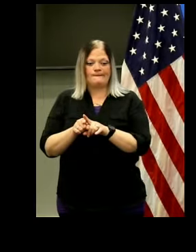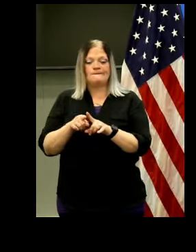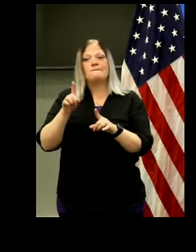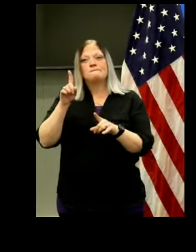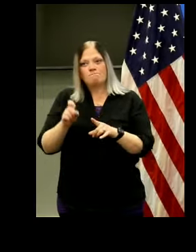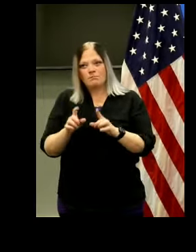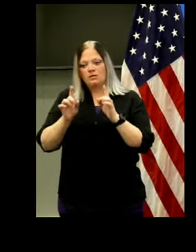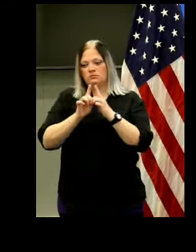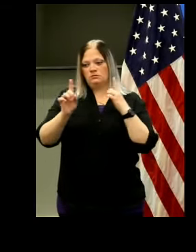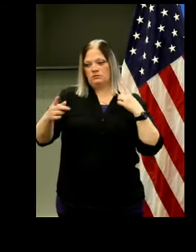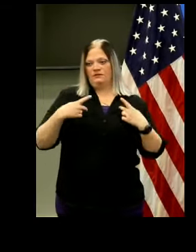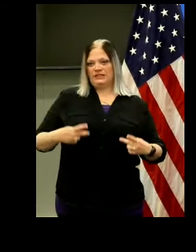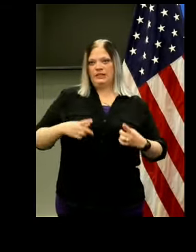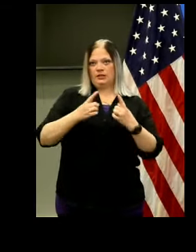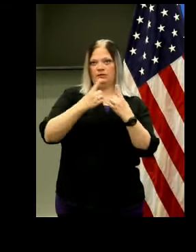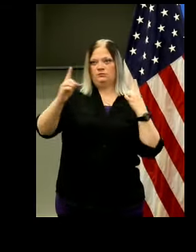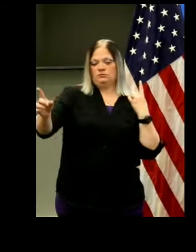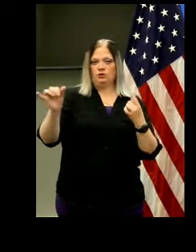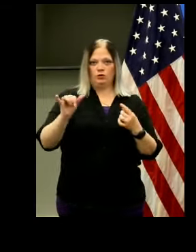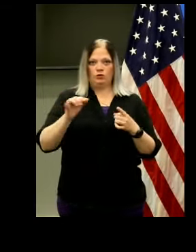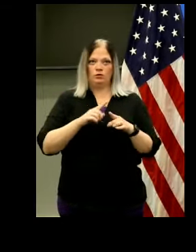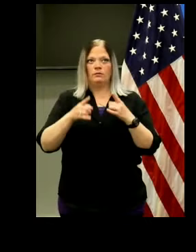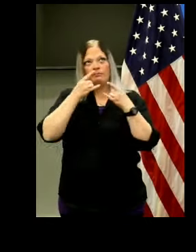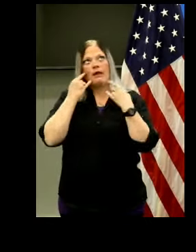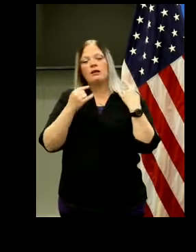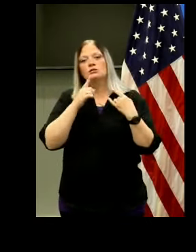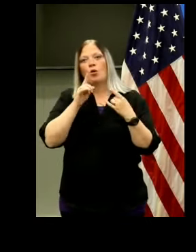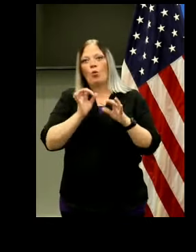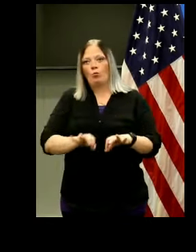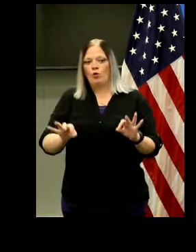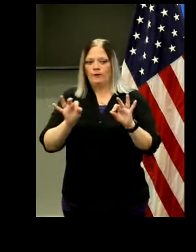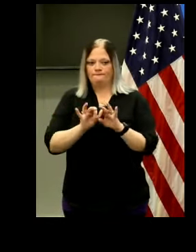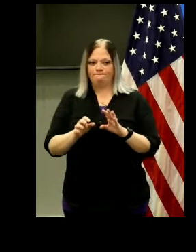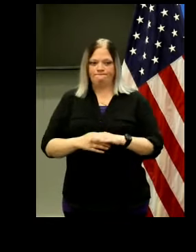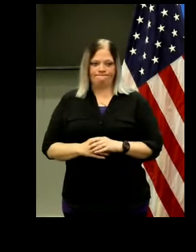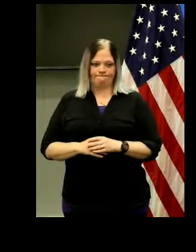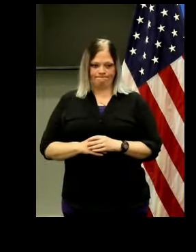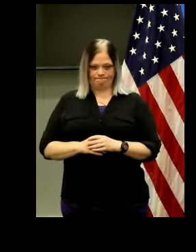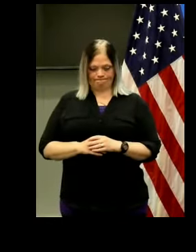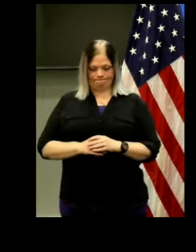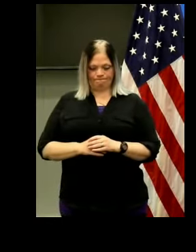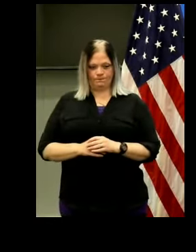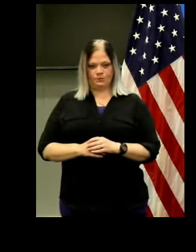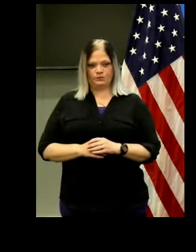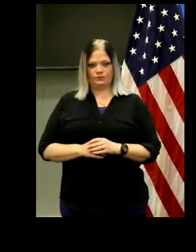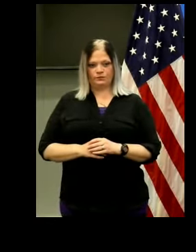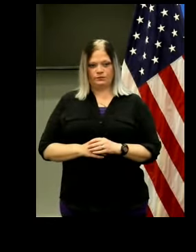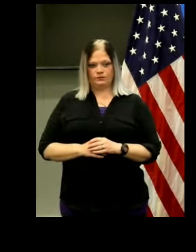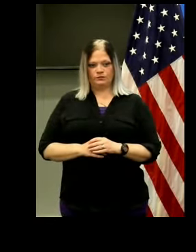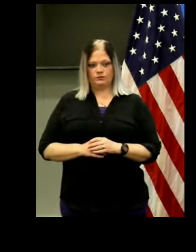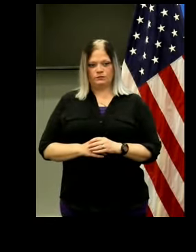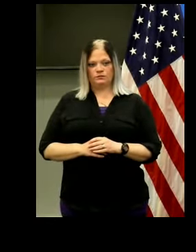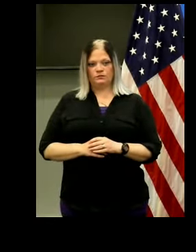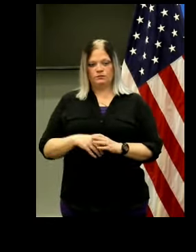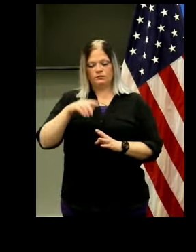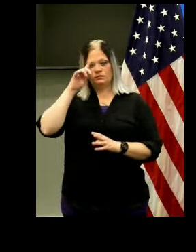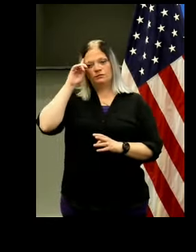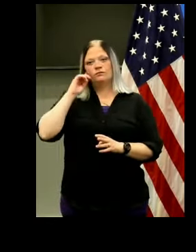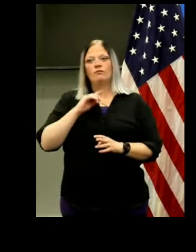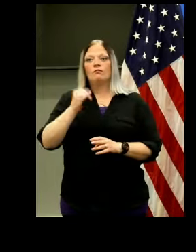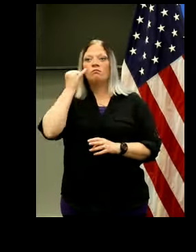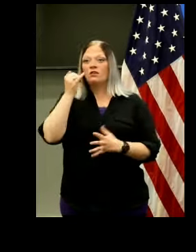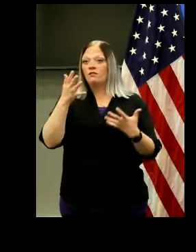Those are all really important, but wearing a mask is so important. And then for people who want to get tested